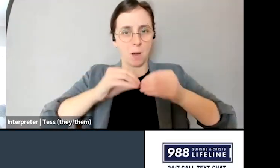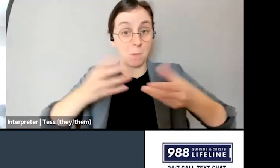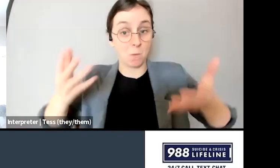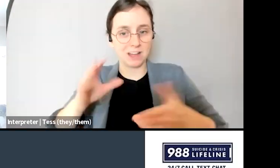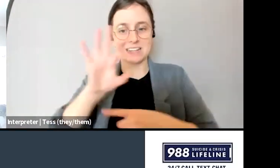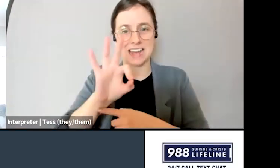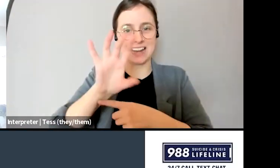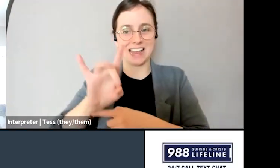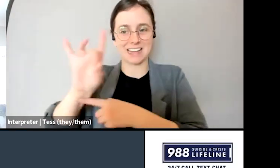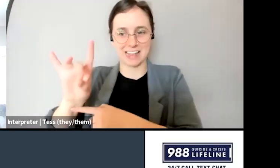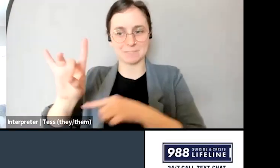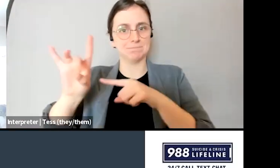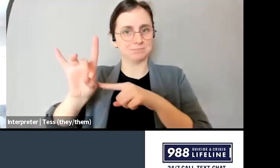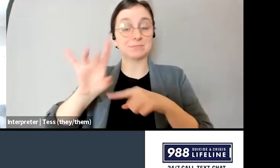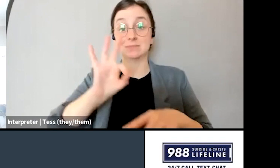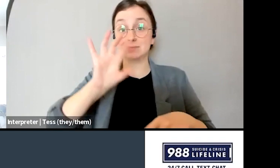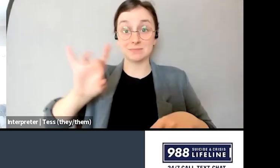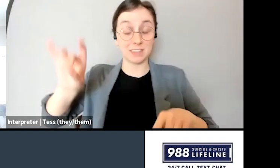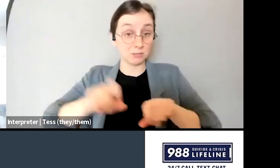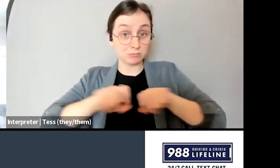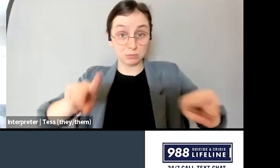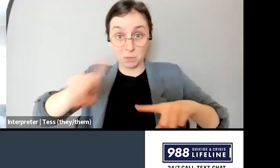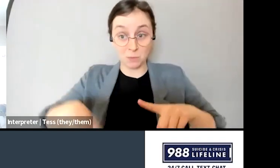988 launched in July